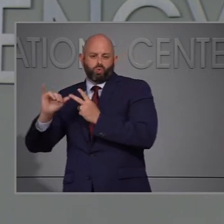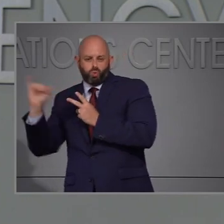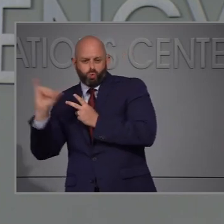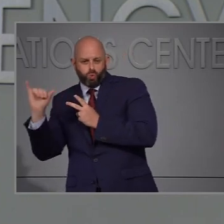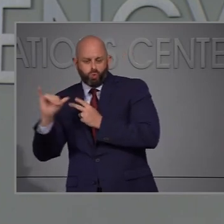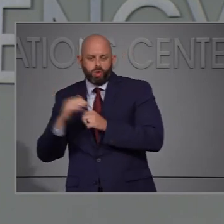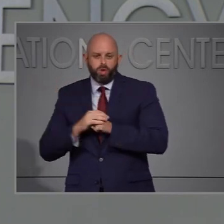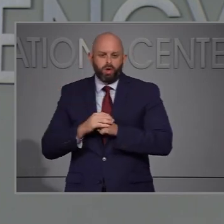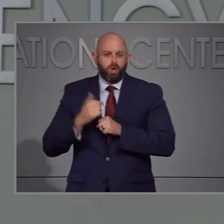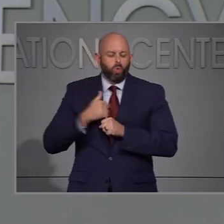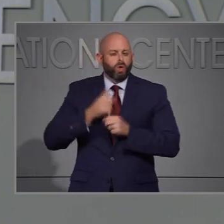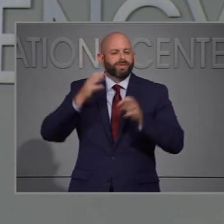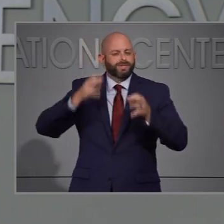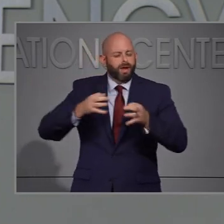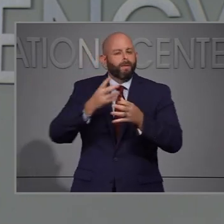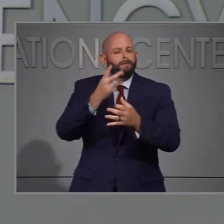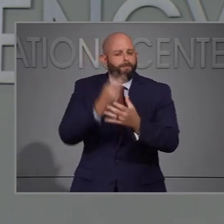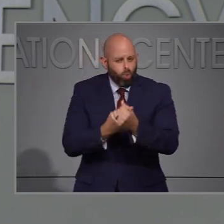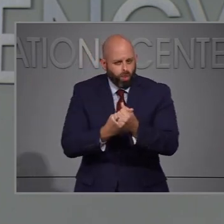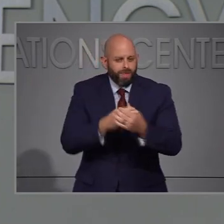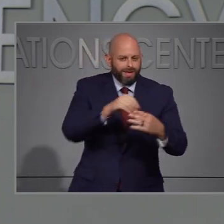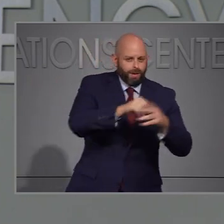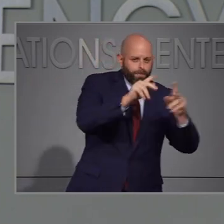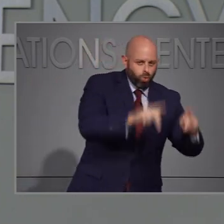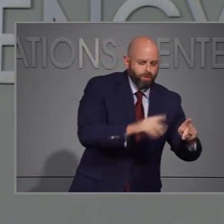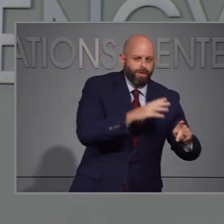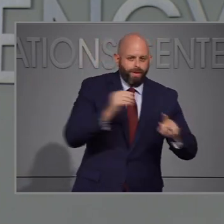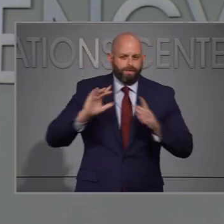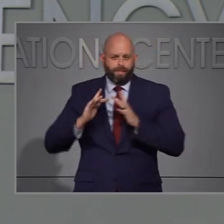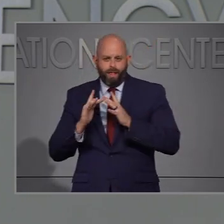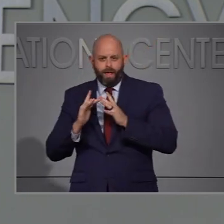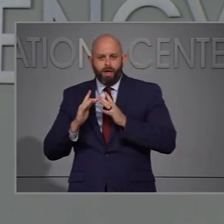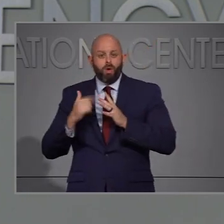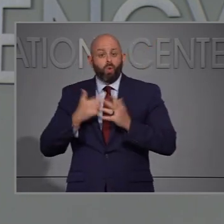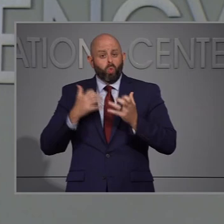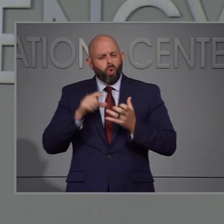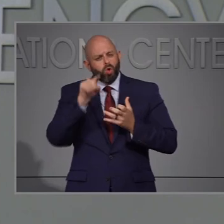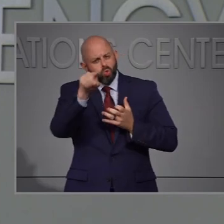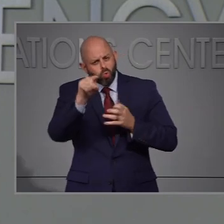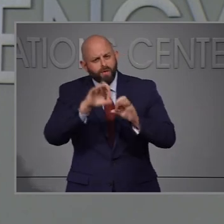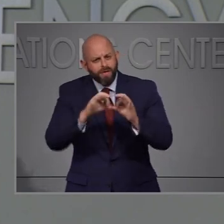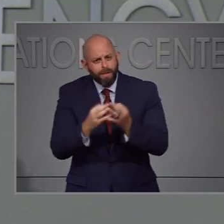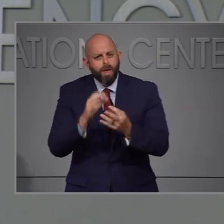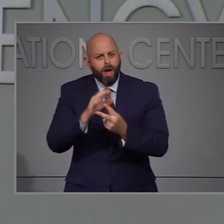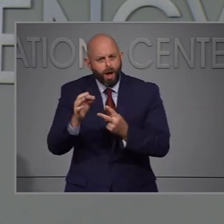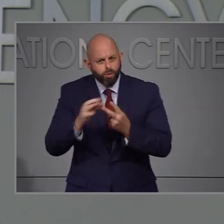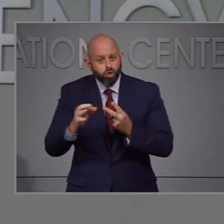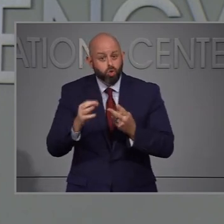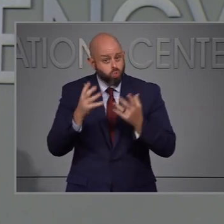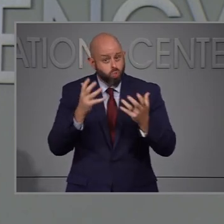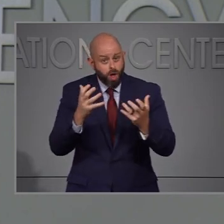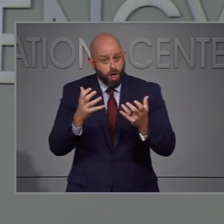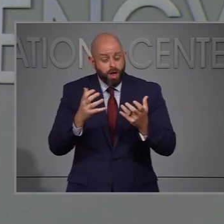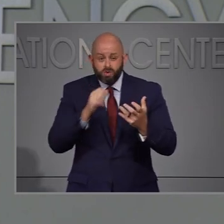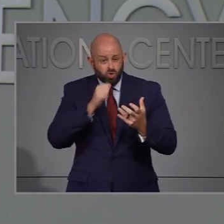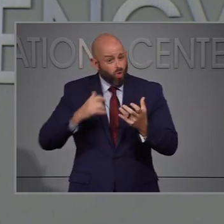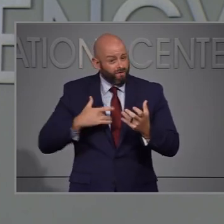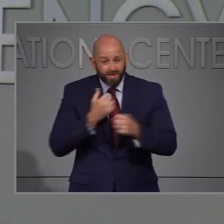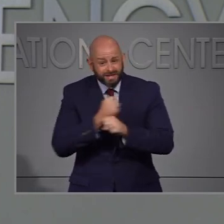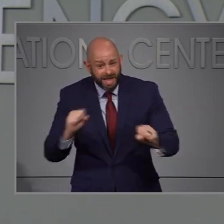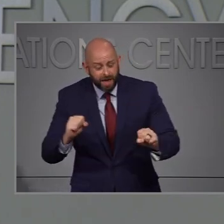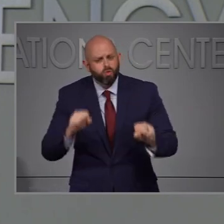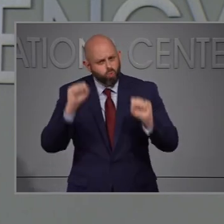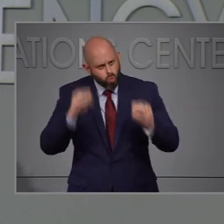at this approach, it was critical that students and families have the option to choose remote instruction based on their own